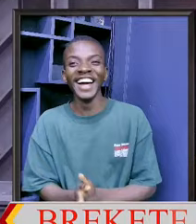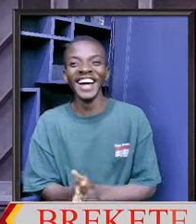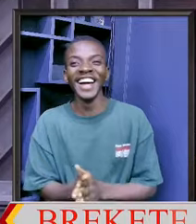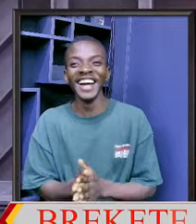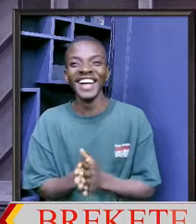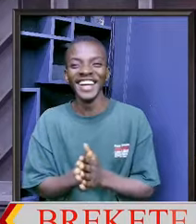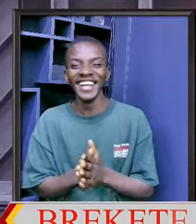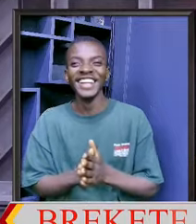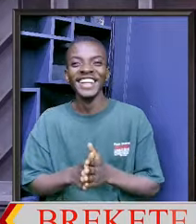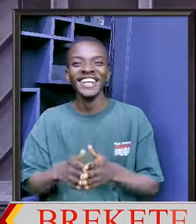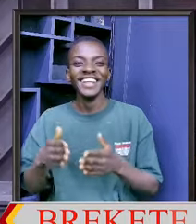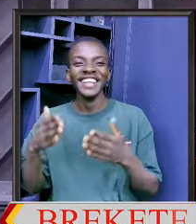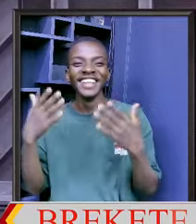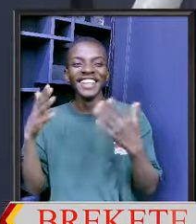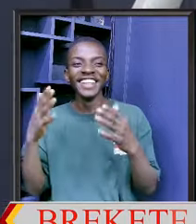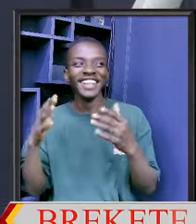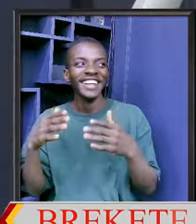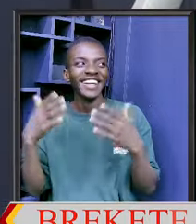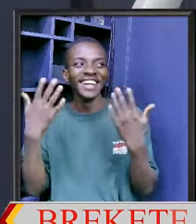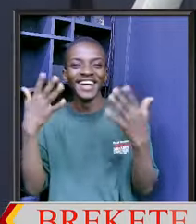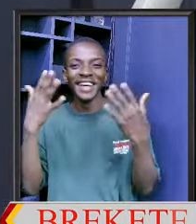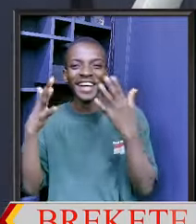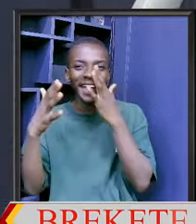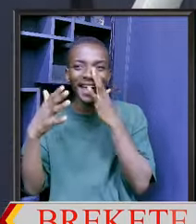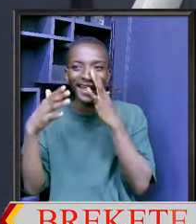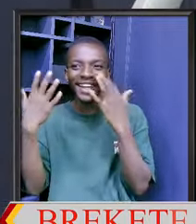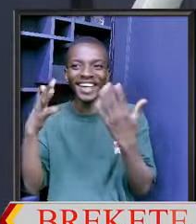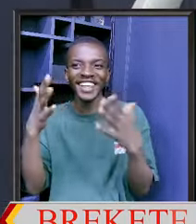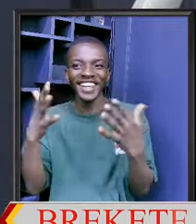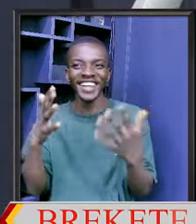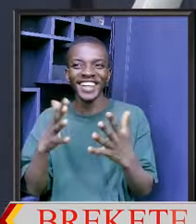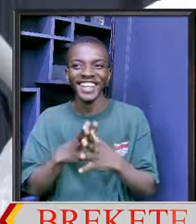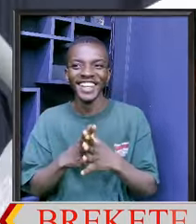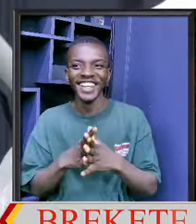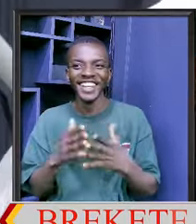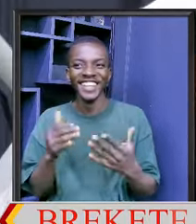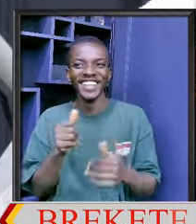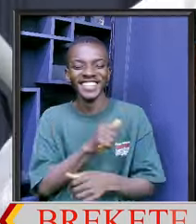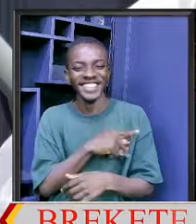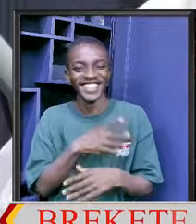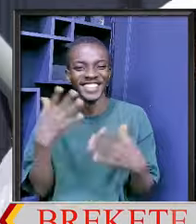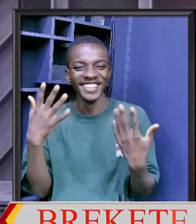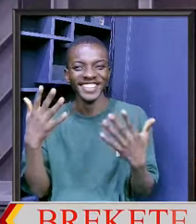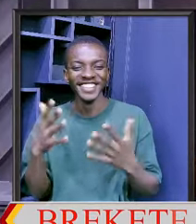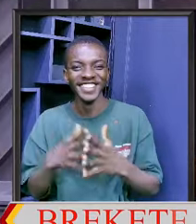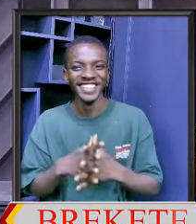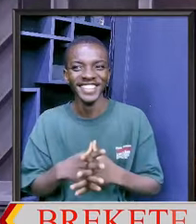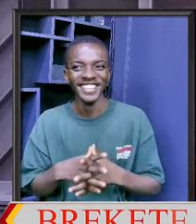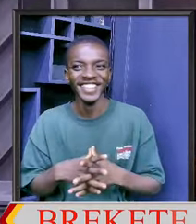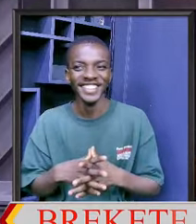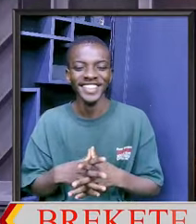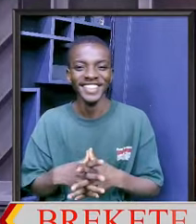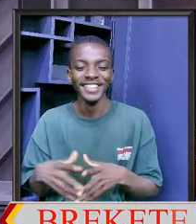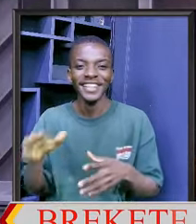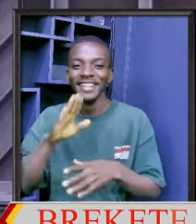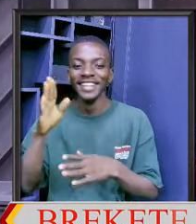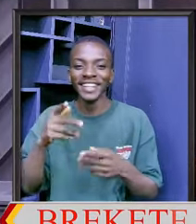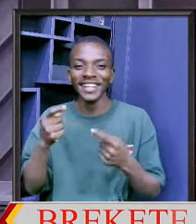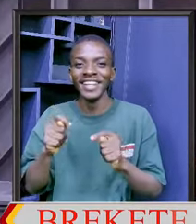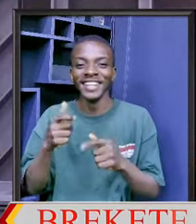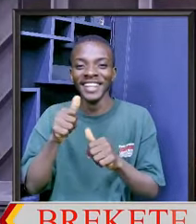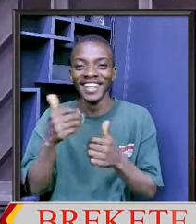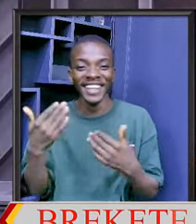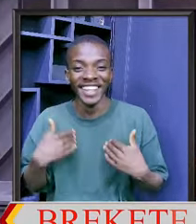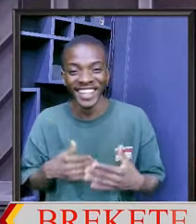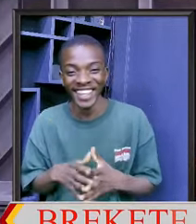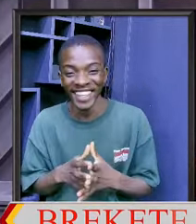Oh, I bet it's Levinus. Oh, let's appreciate Levinus. I never try it for anybody. You never try it for